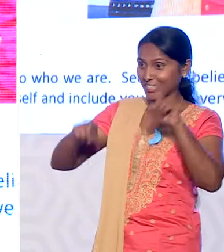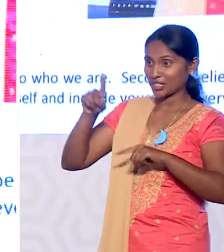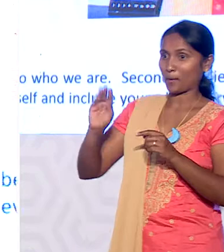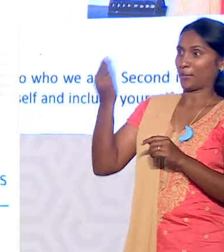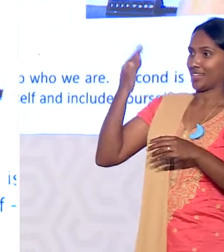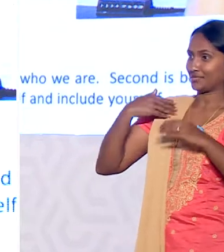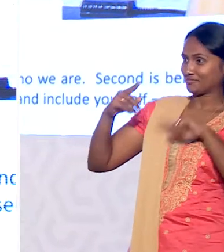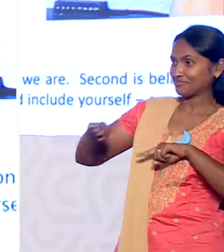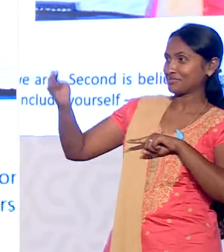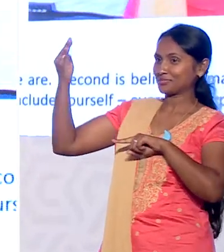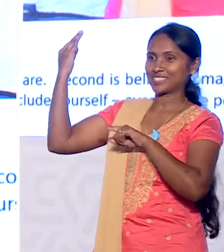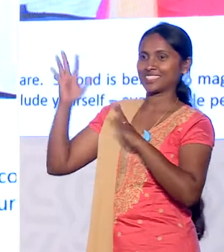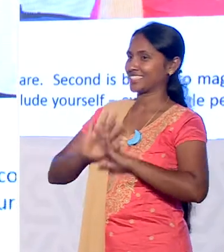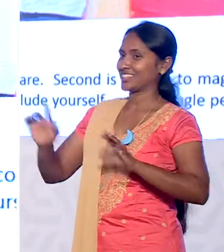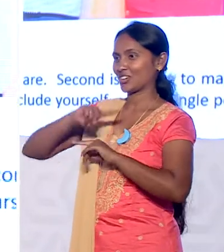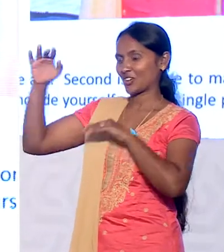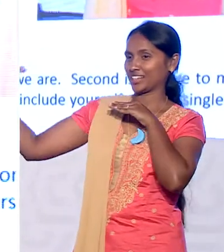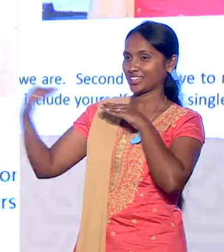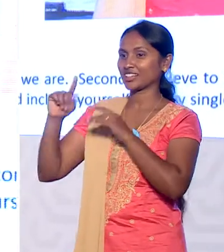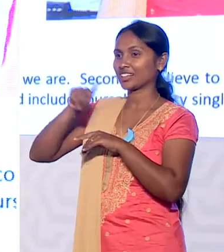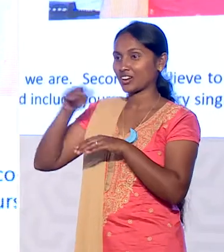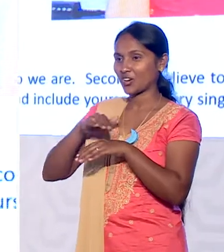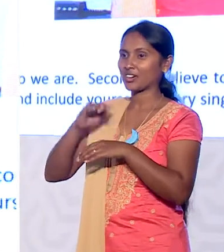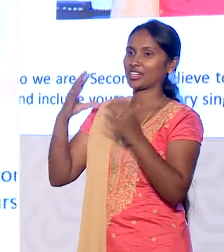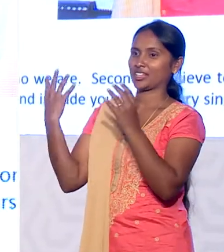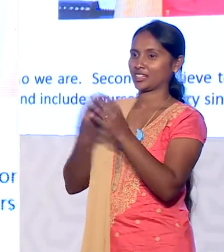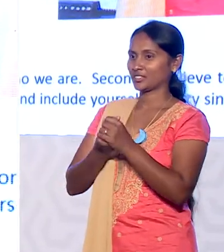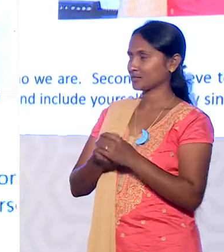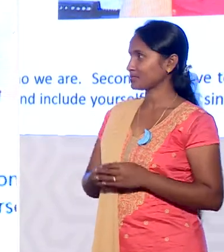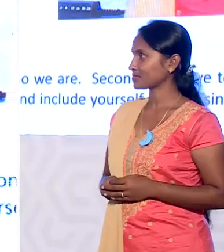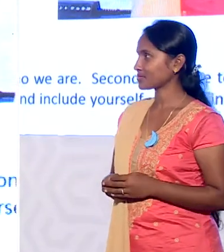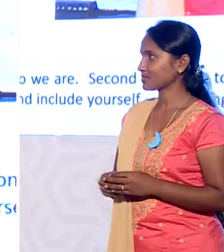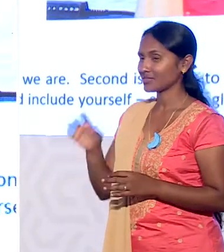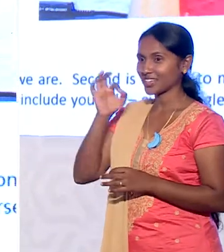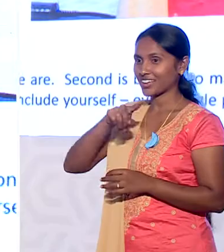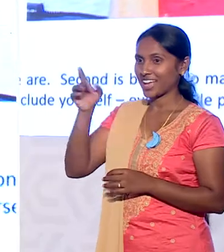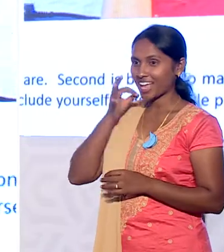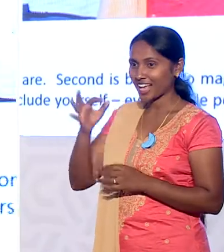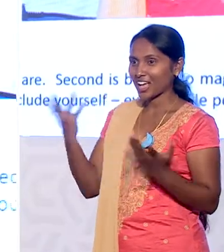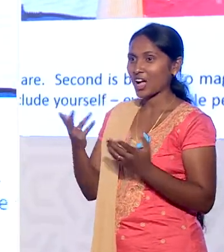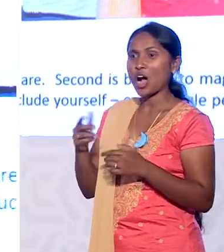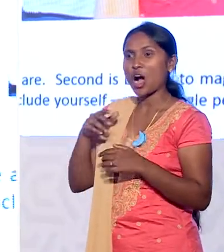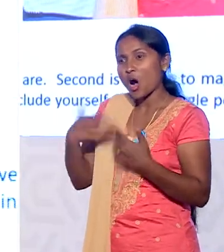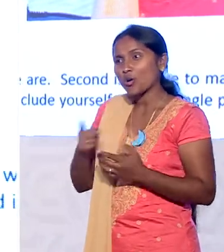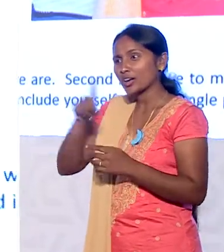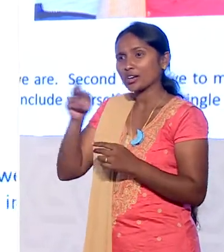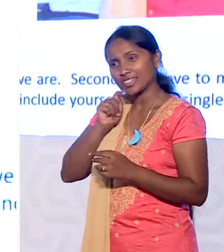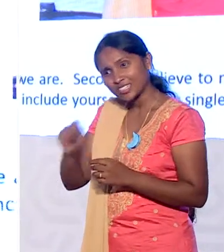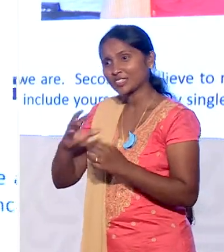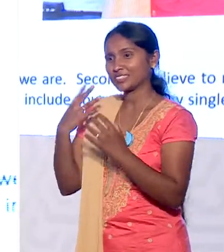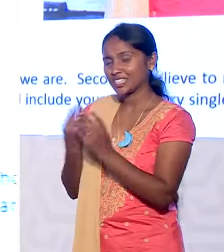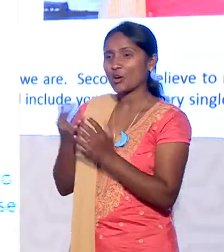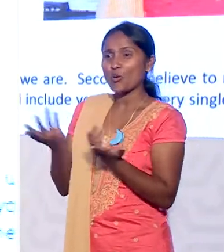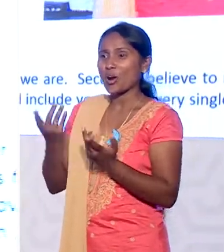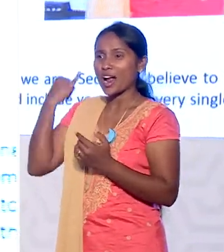other. That's what inclusion is. A journalist asked me just a few hours ago, well, how can we really do inclusion? What are the tricks?